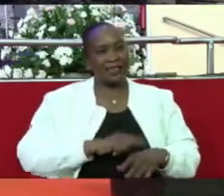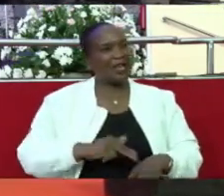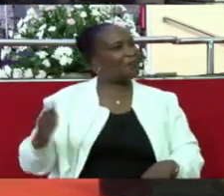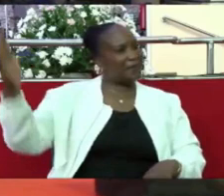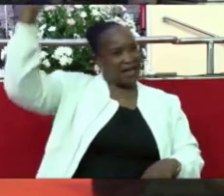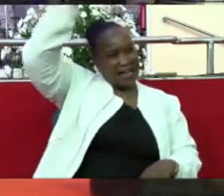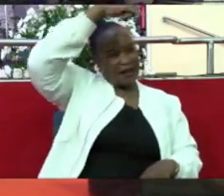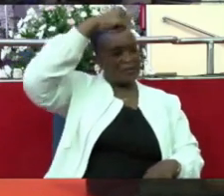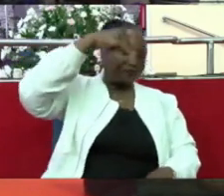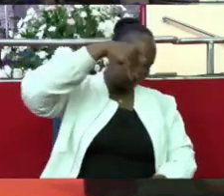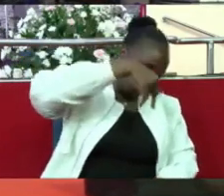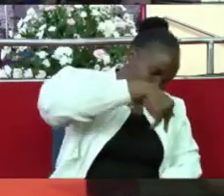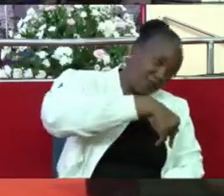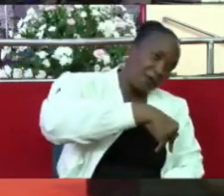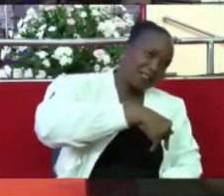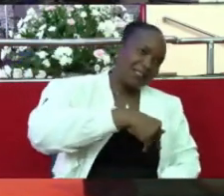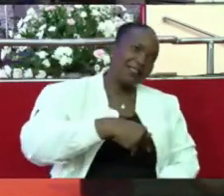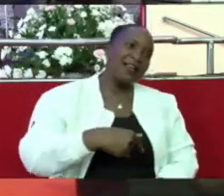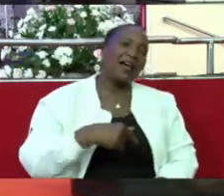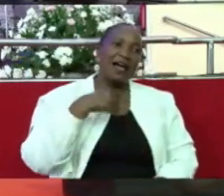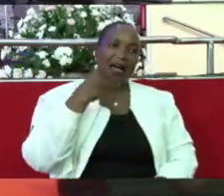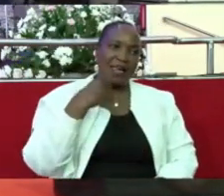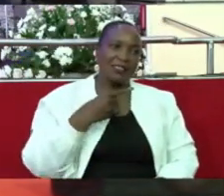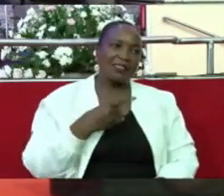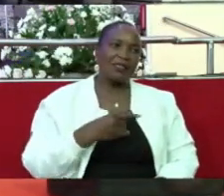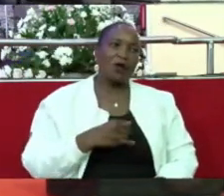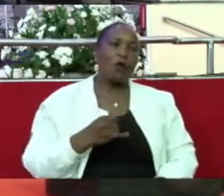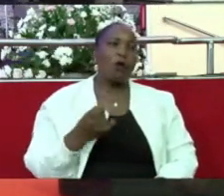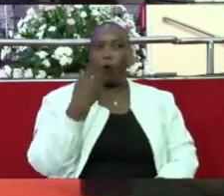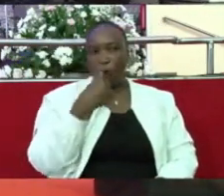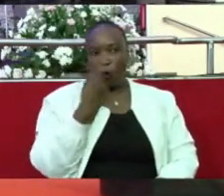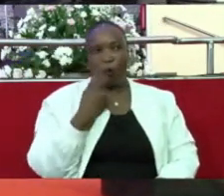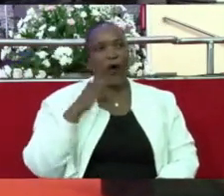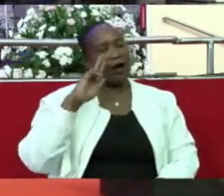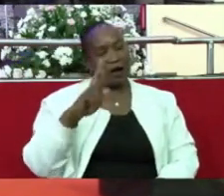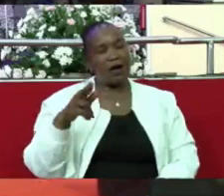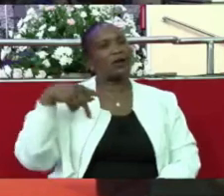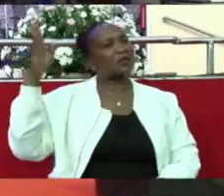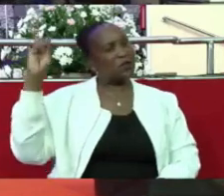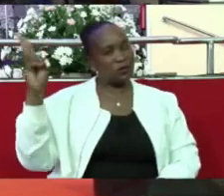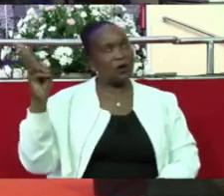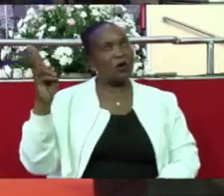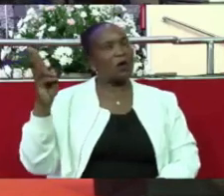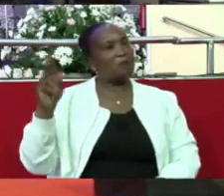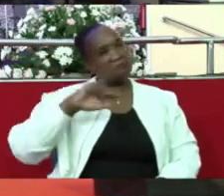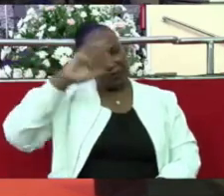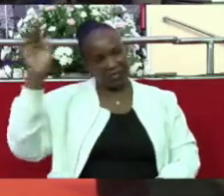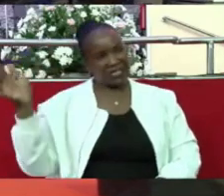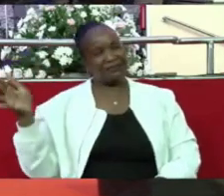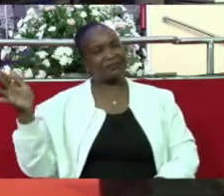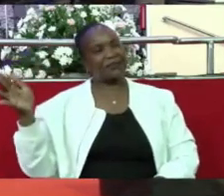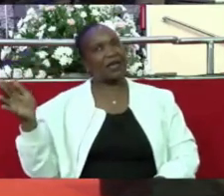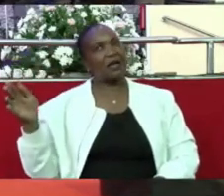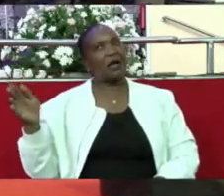and ask, where are you, mountain? Who are you, mountain? Because the Lord has lifted up a standard